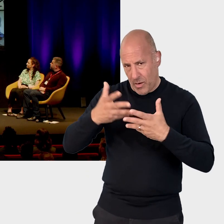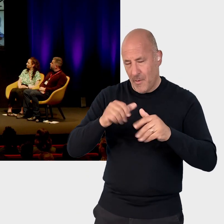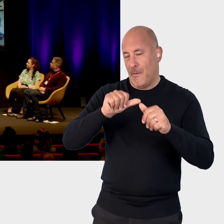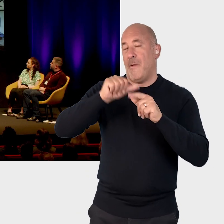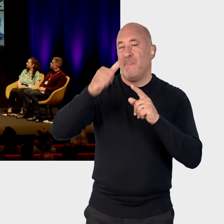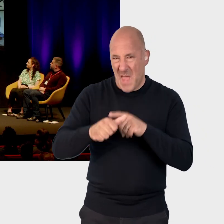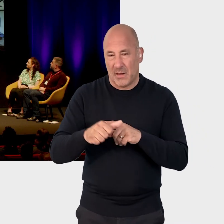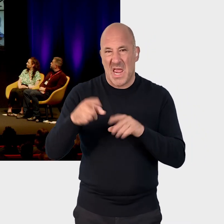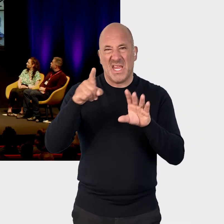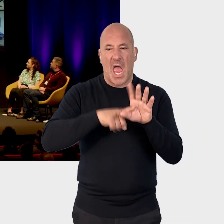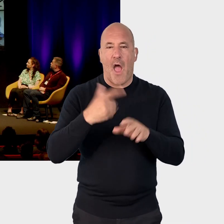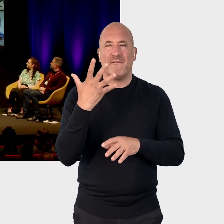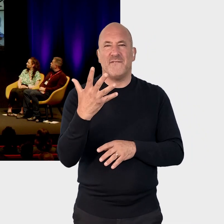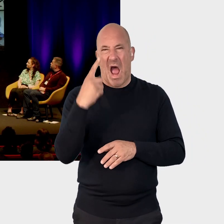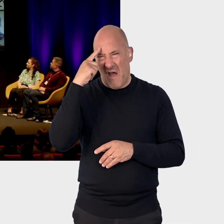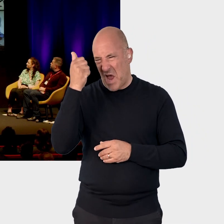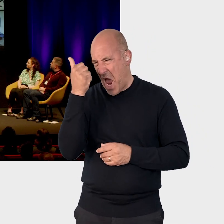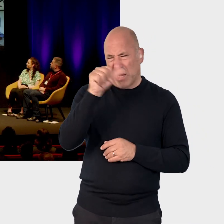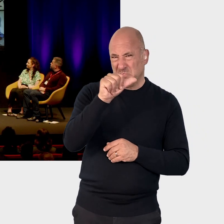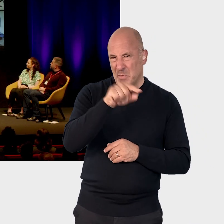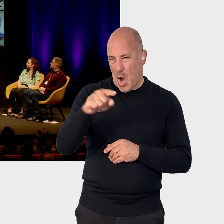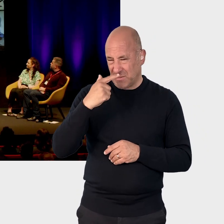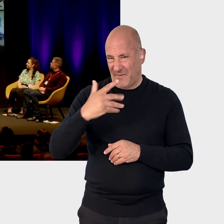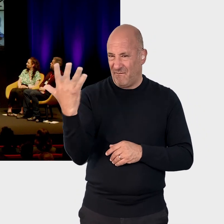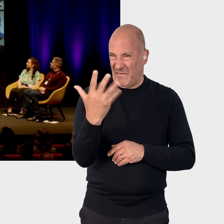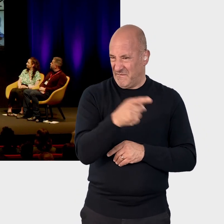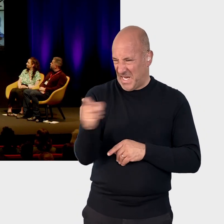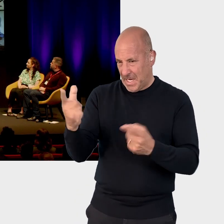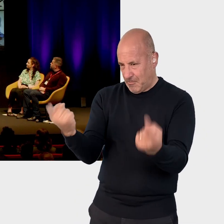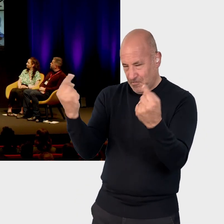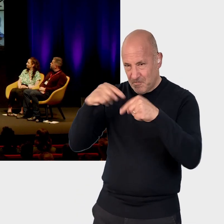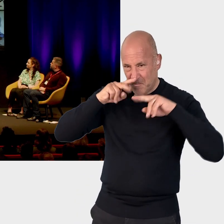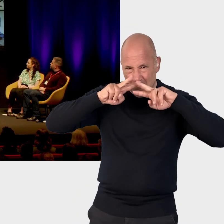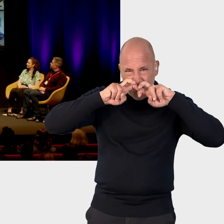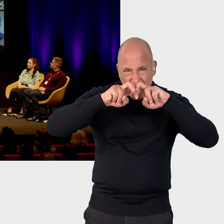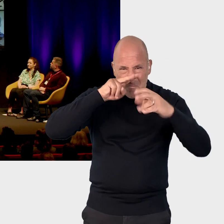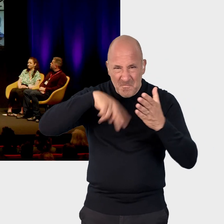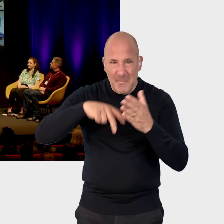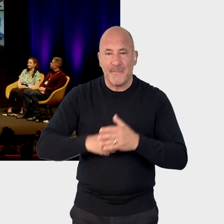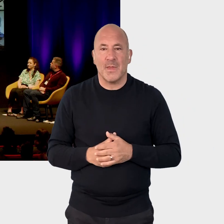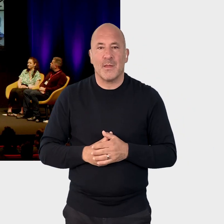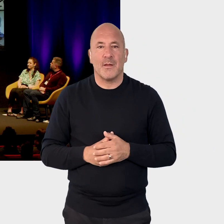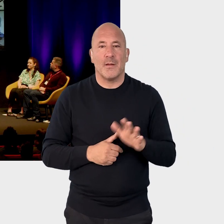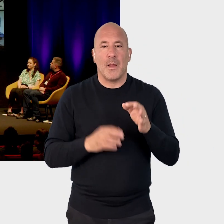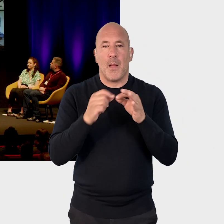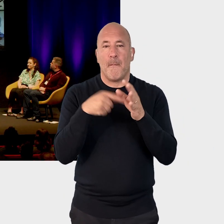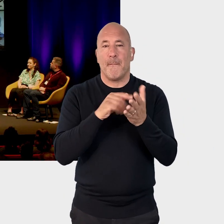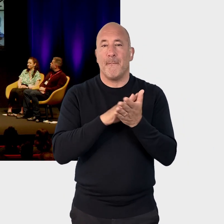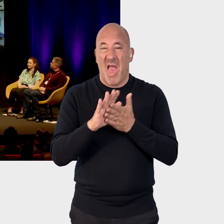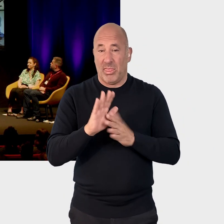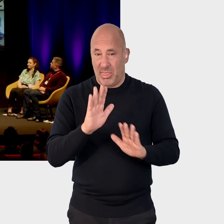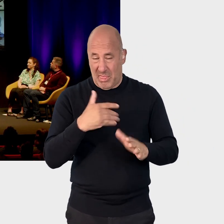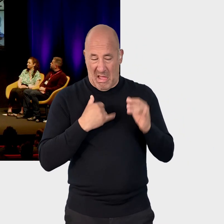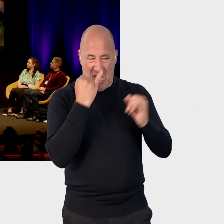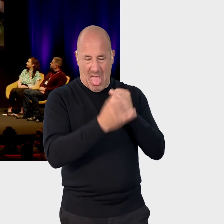initial stage of the app with the wider school before being scrutinised more closely by 15 Year 5